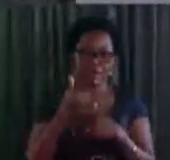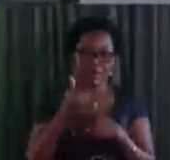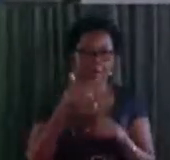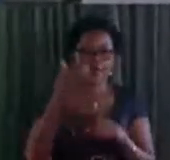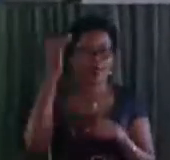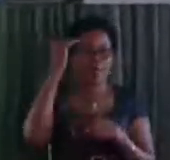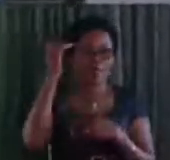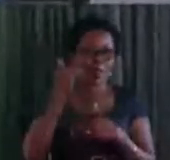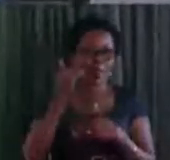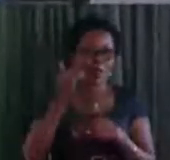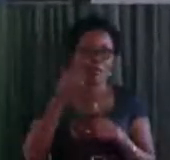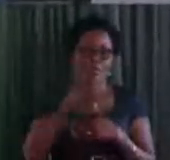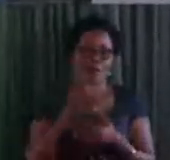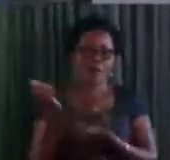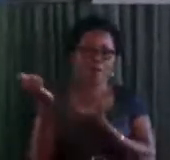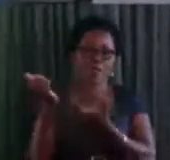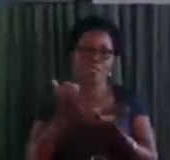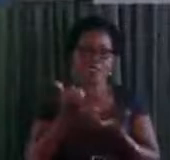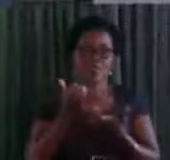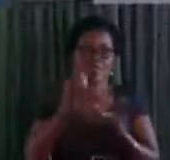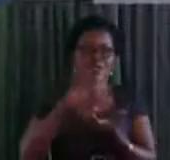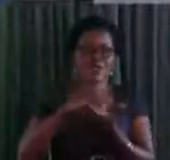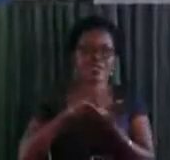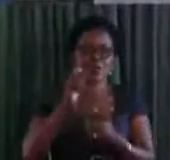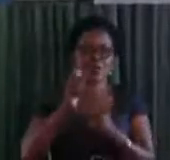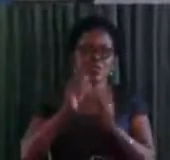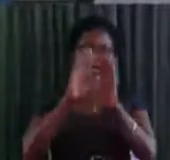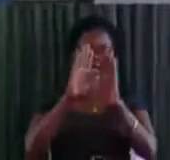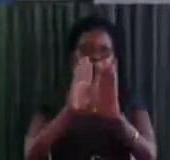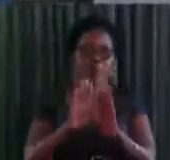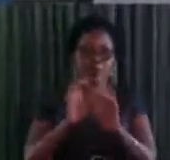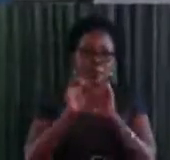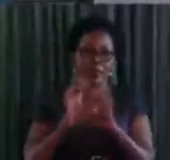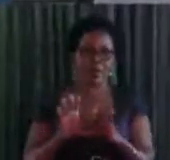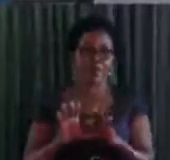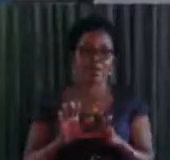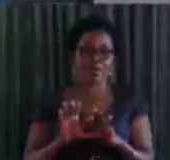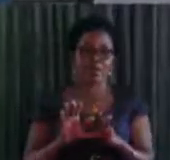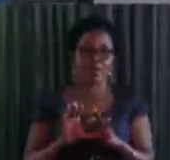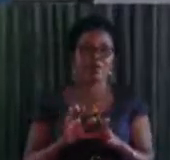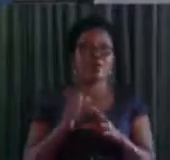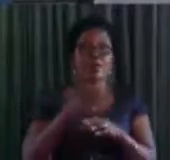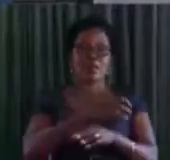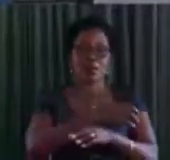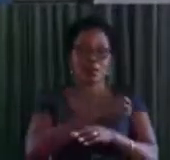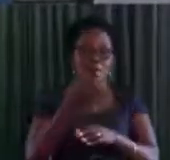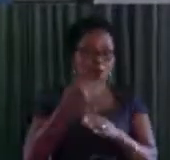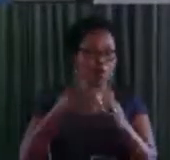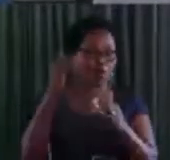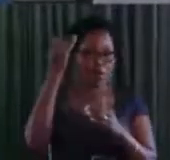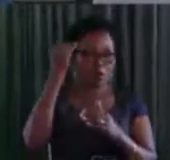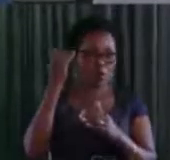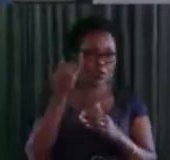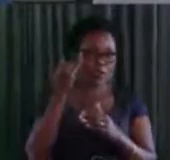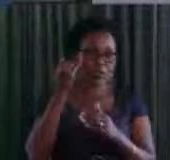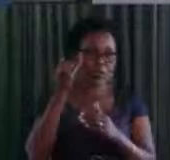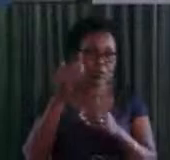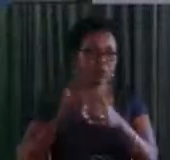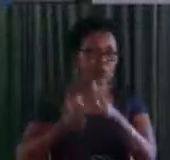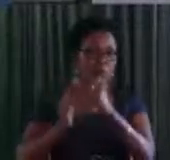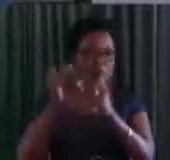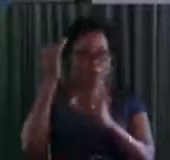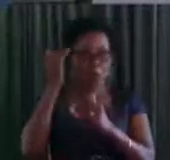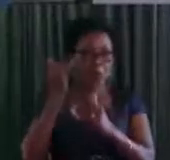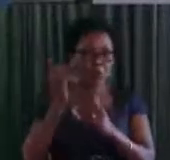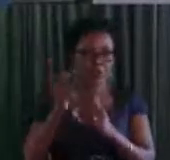cases, and the jurisprudence that is coming out from that court, it's not, it's